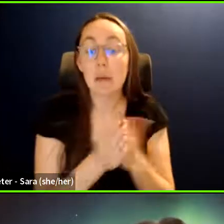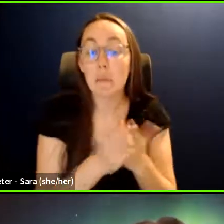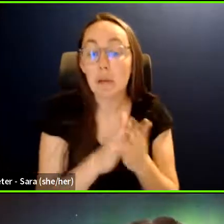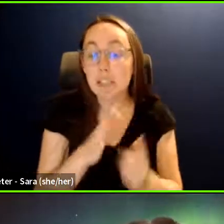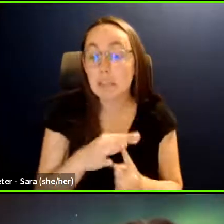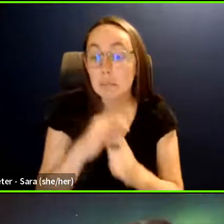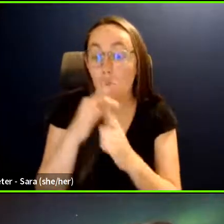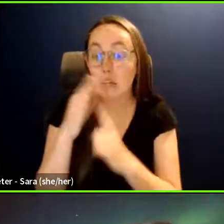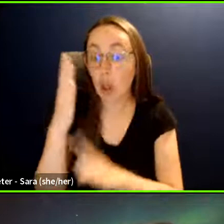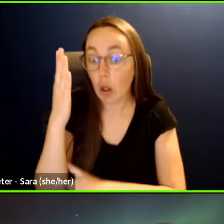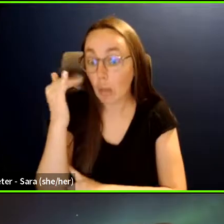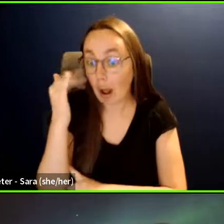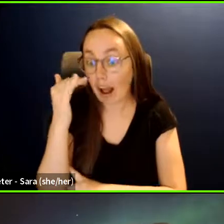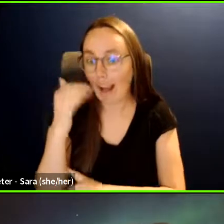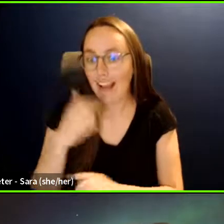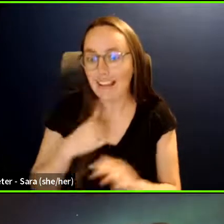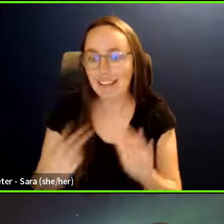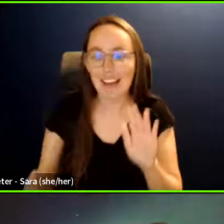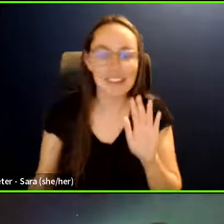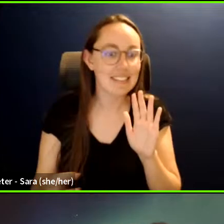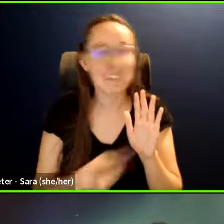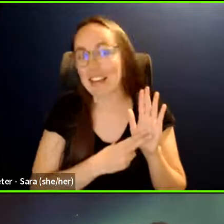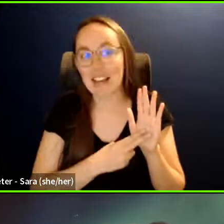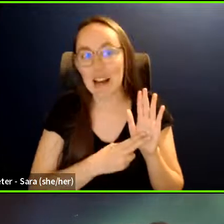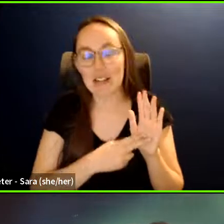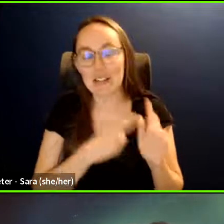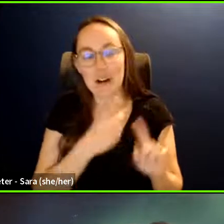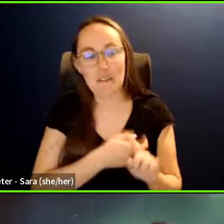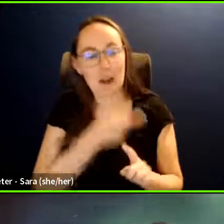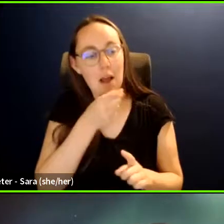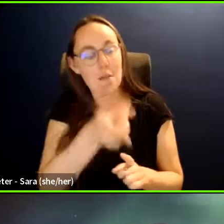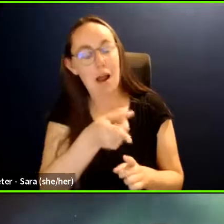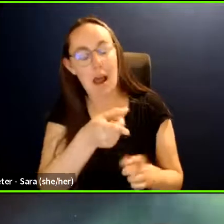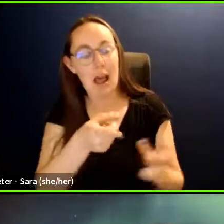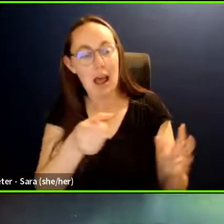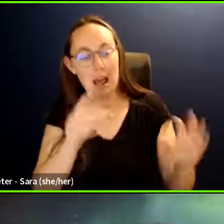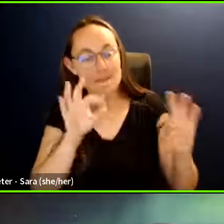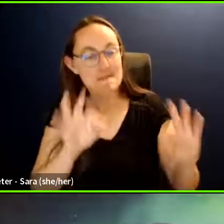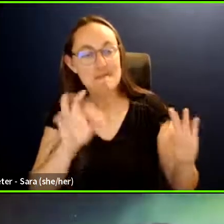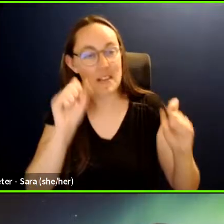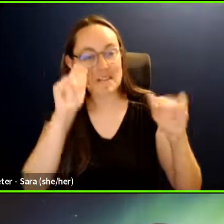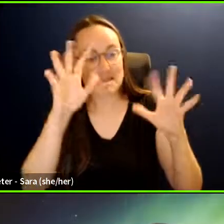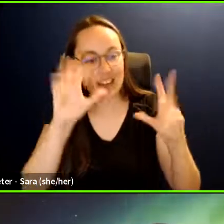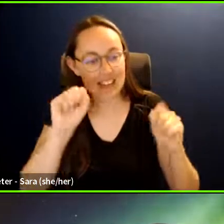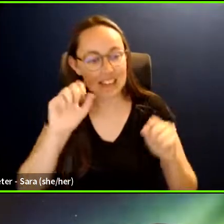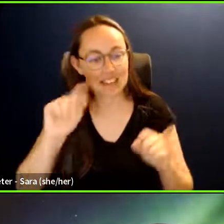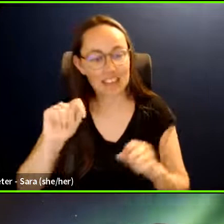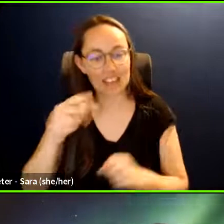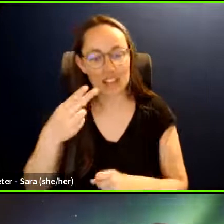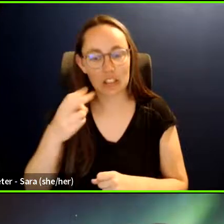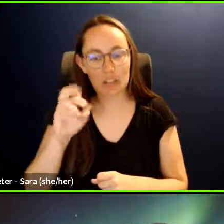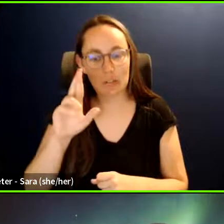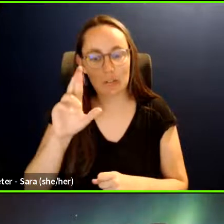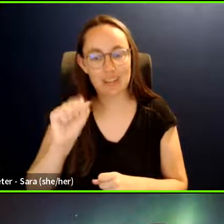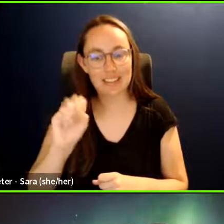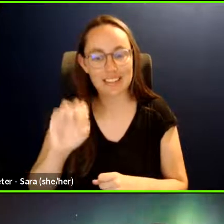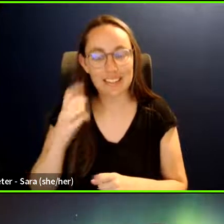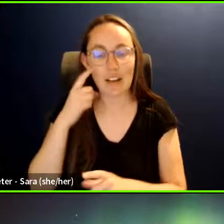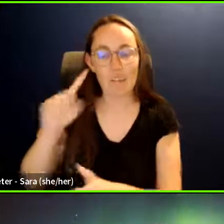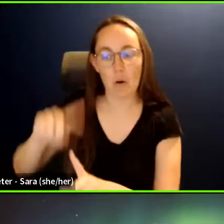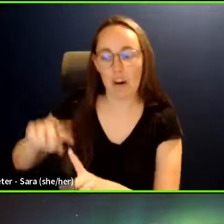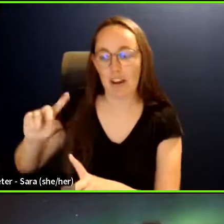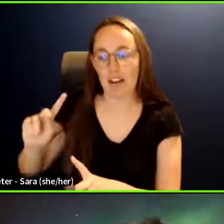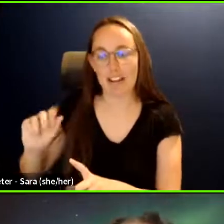it has a signature from the one and only lovely Therese for our one and only Catherine. So Catherine has done such